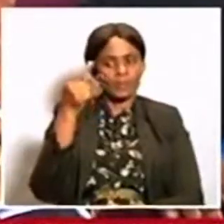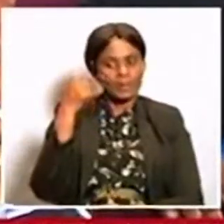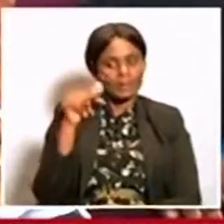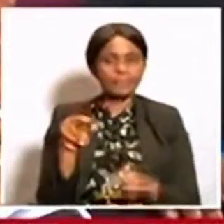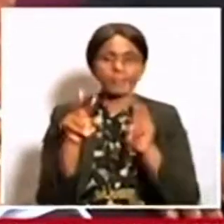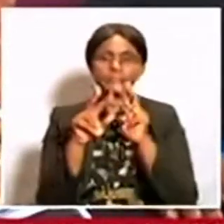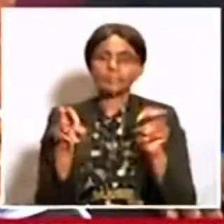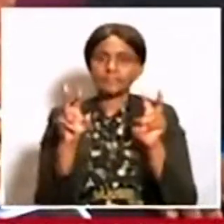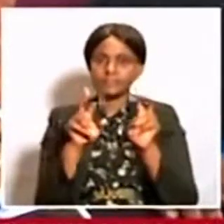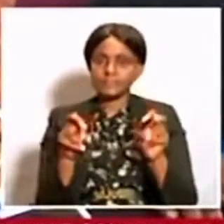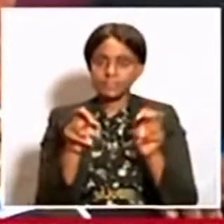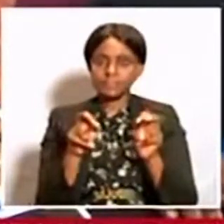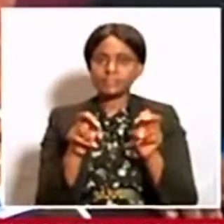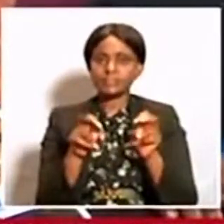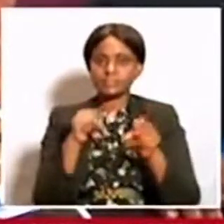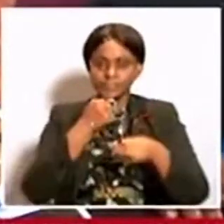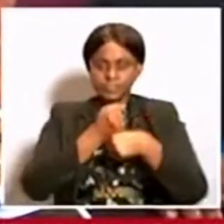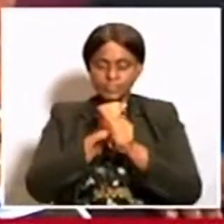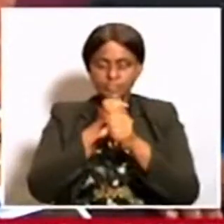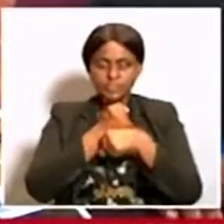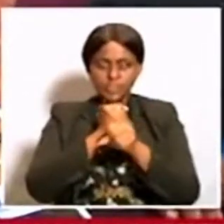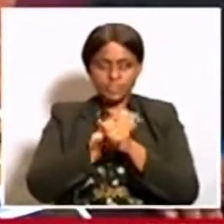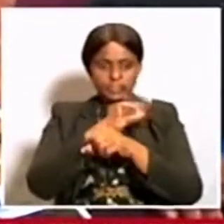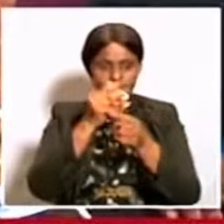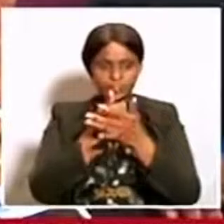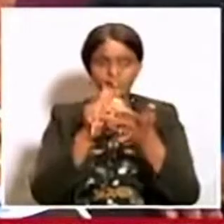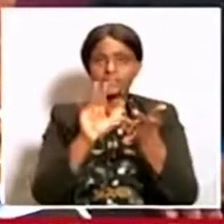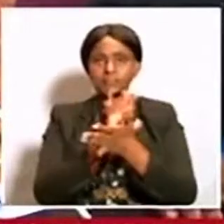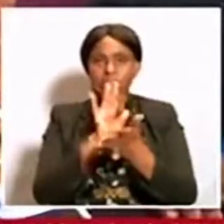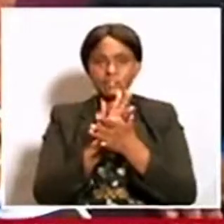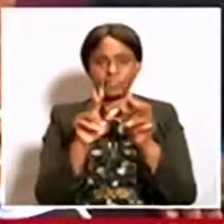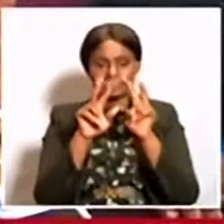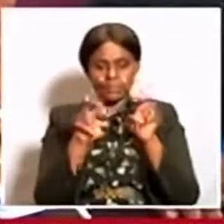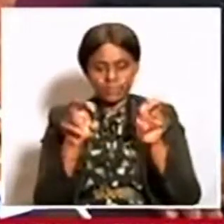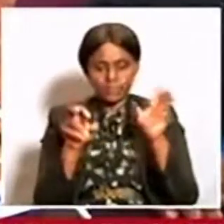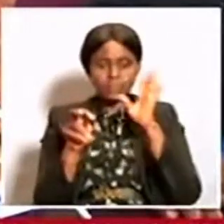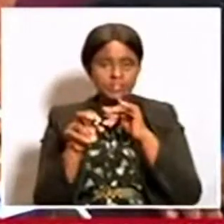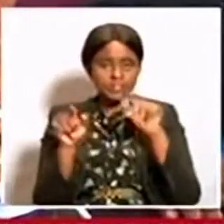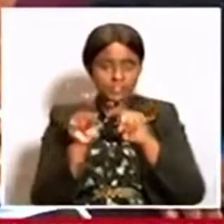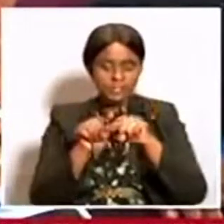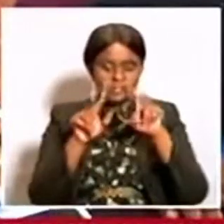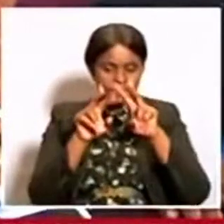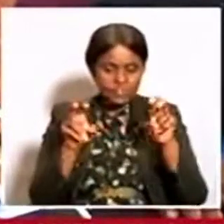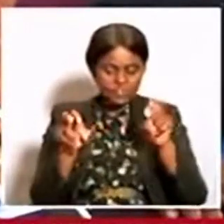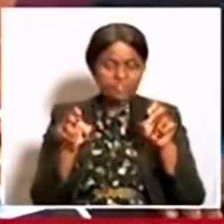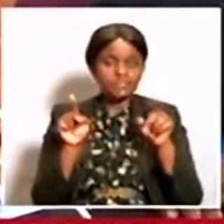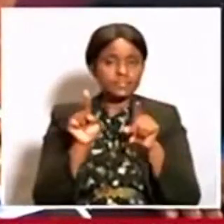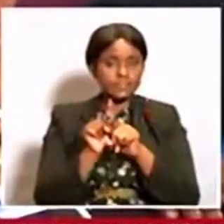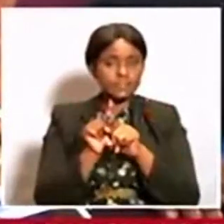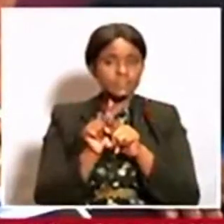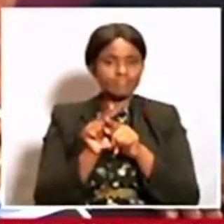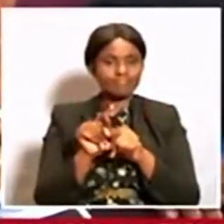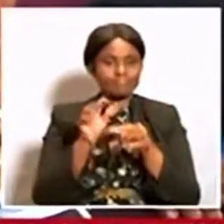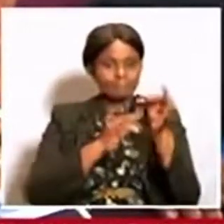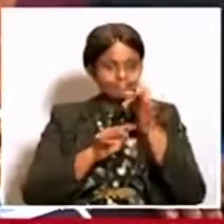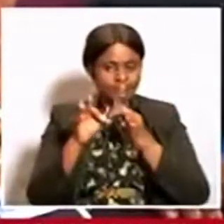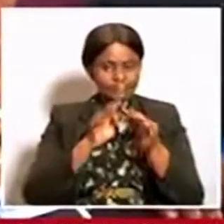verification. The consolidation documents were checked and verified as